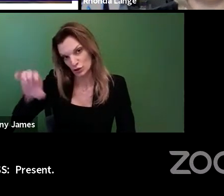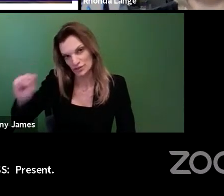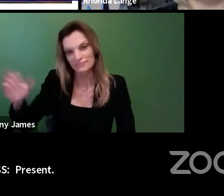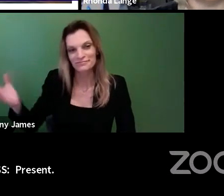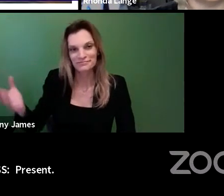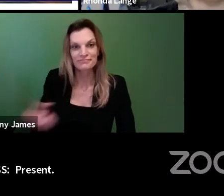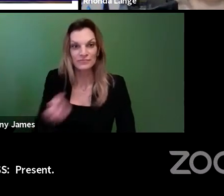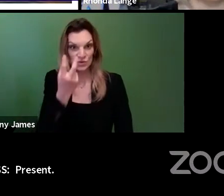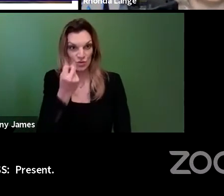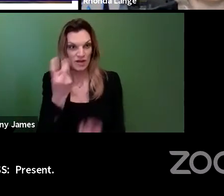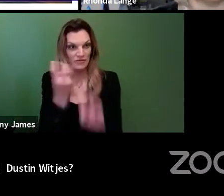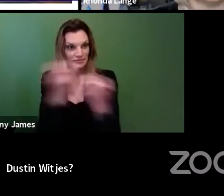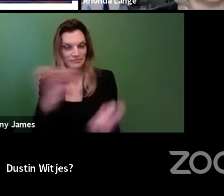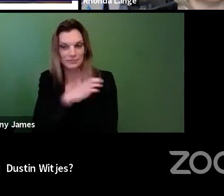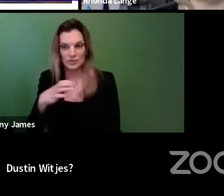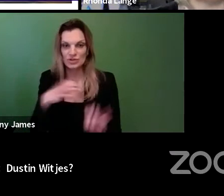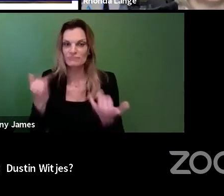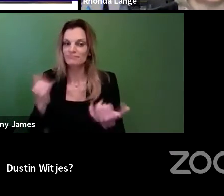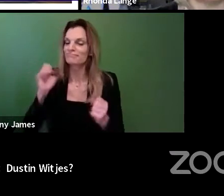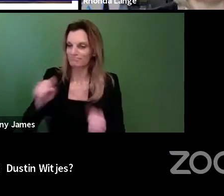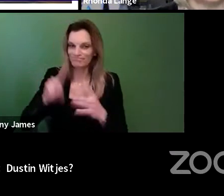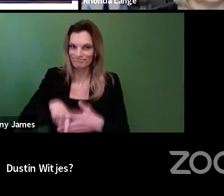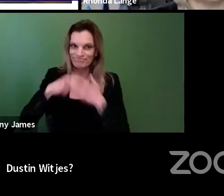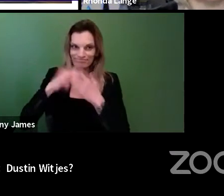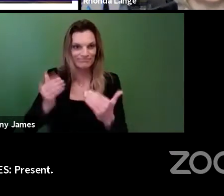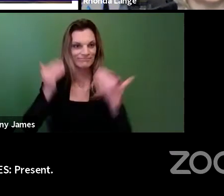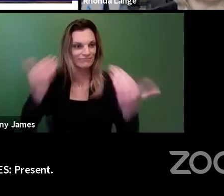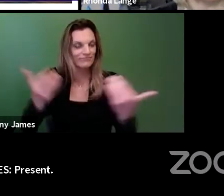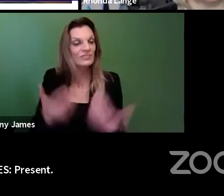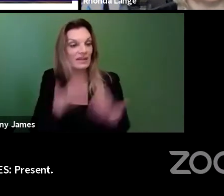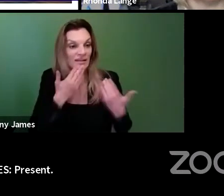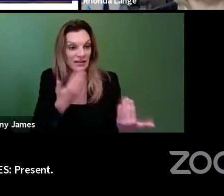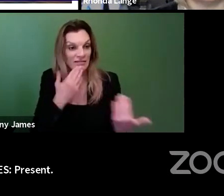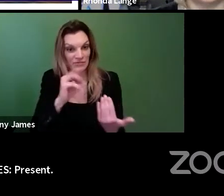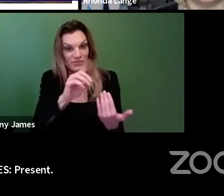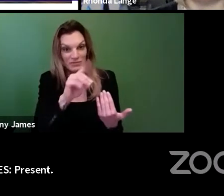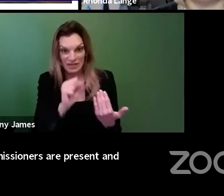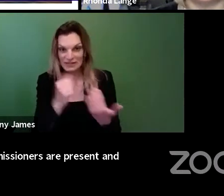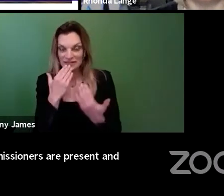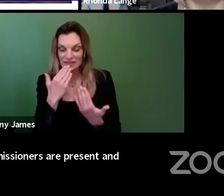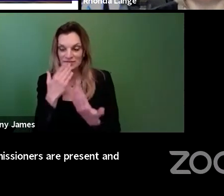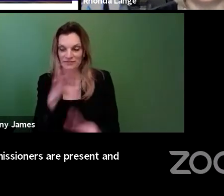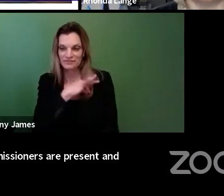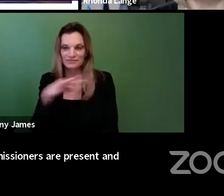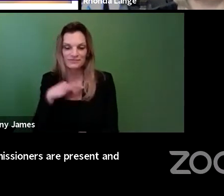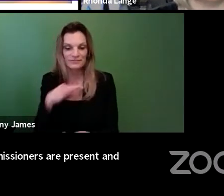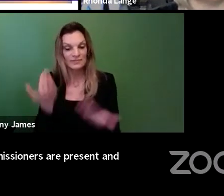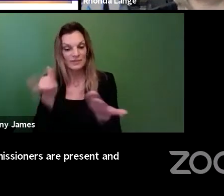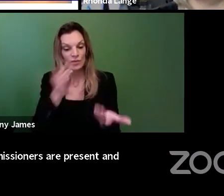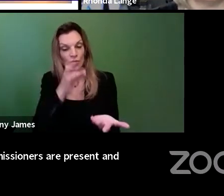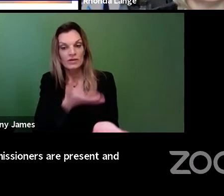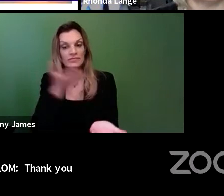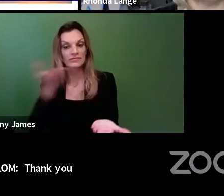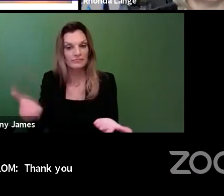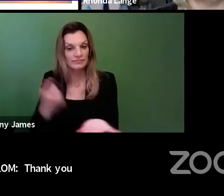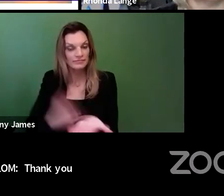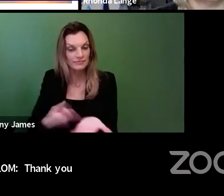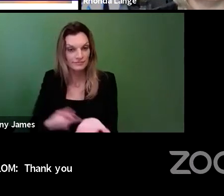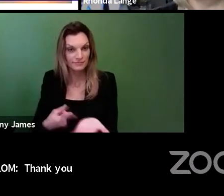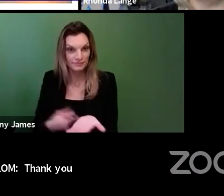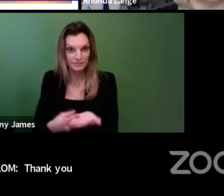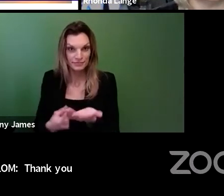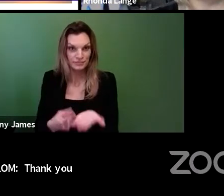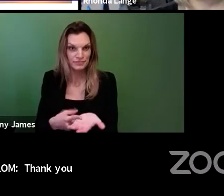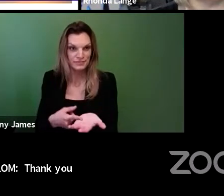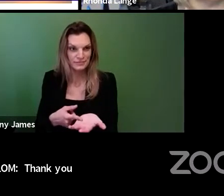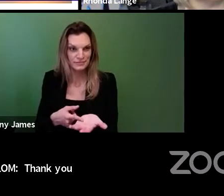12 commissioners are present and there is a quorum. Thank you, Michigan Department of State staff. We'll move on to our